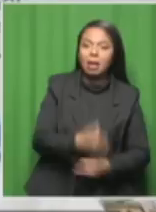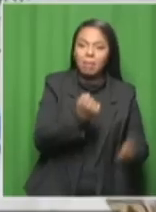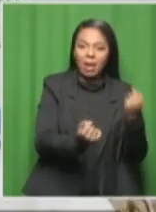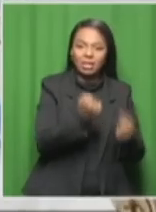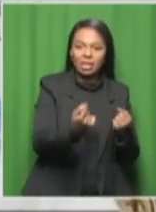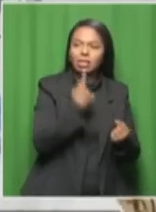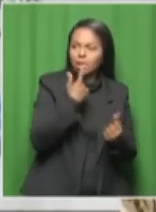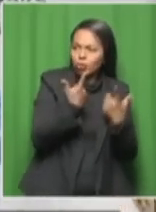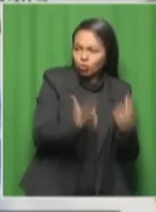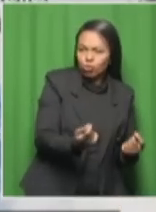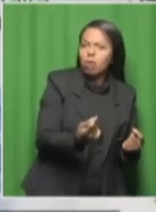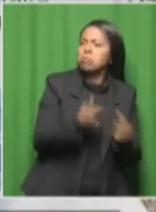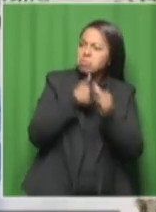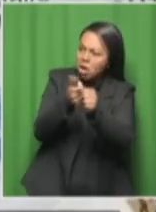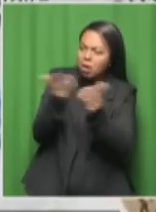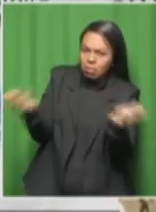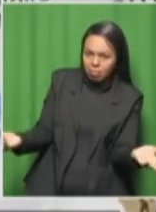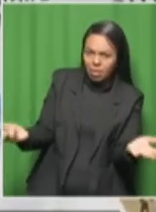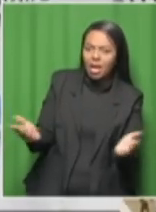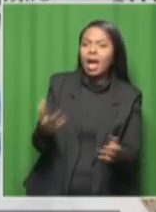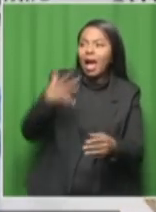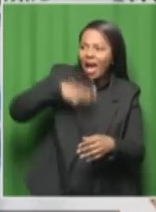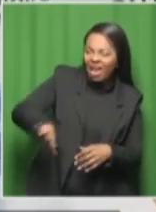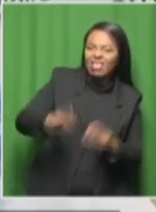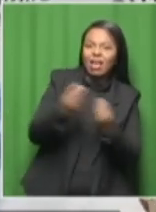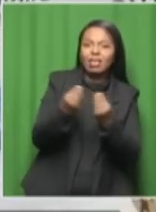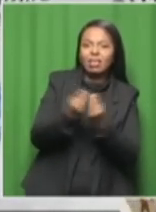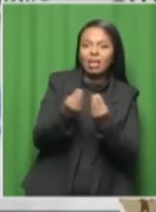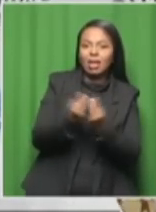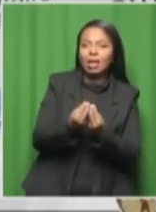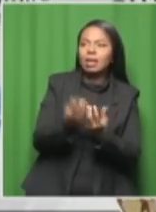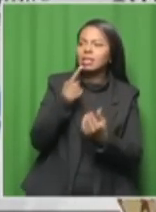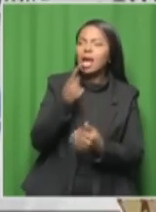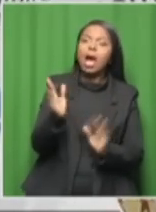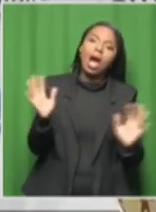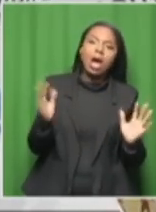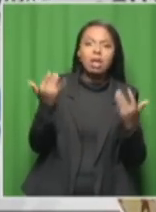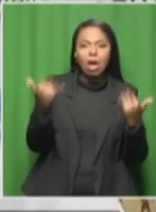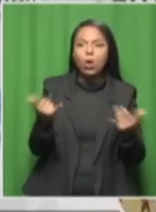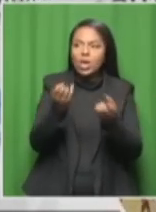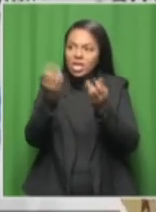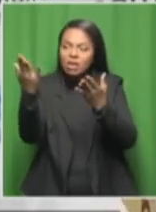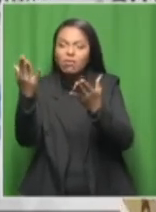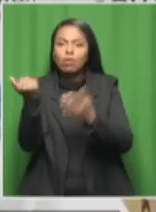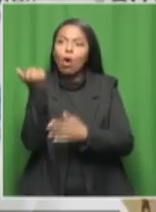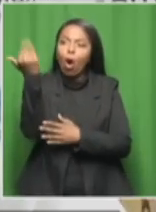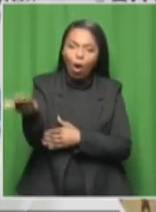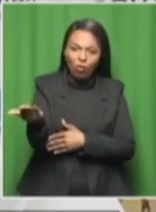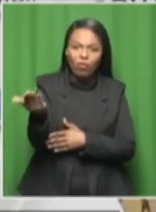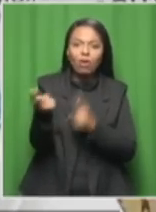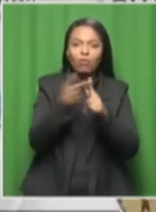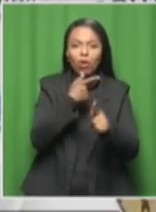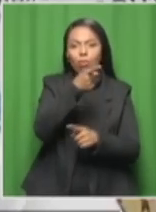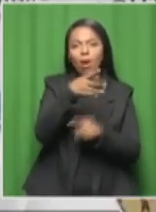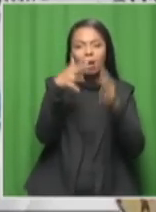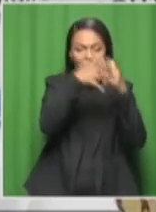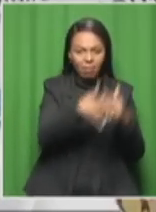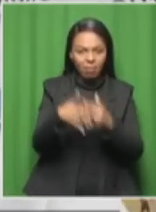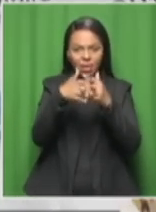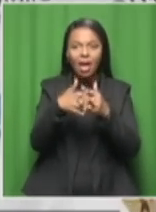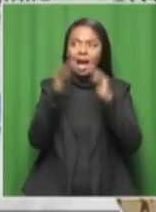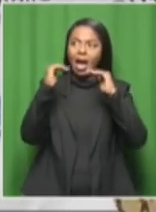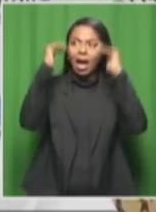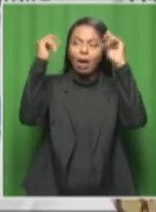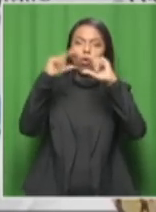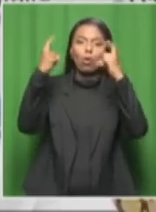so. The remaining were given an offer by the United Nations High Commissioner for Refugee